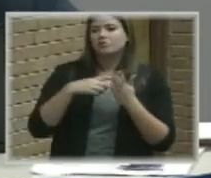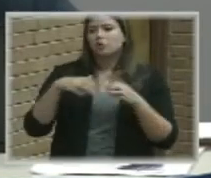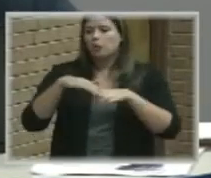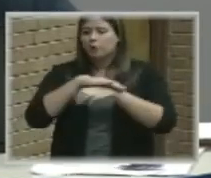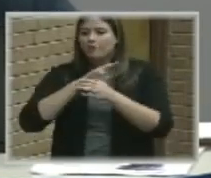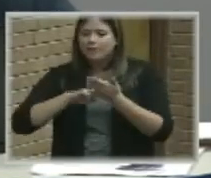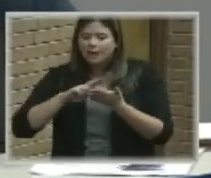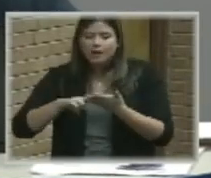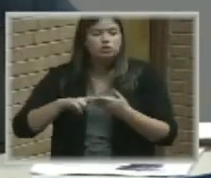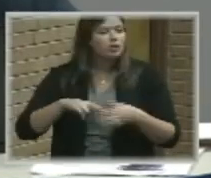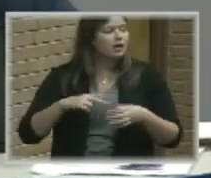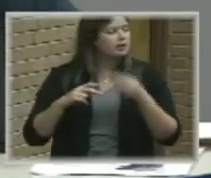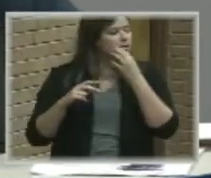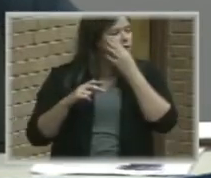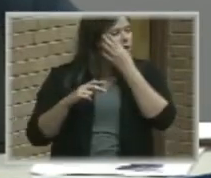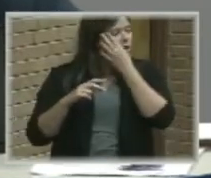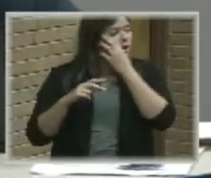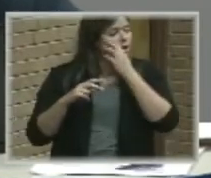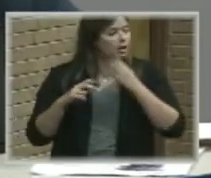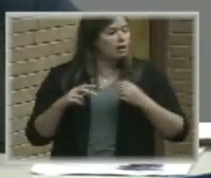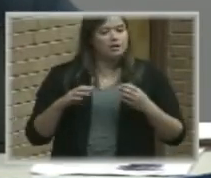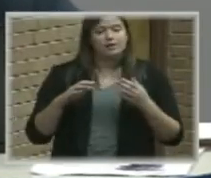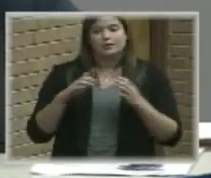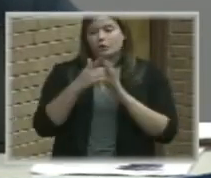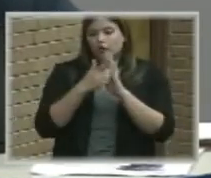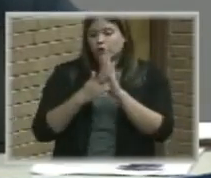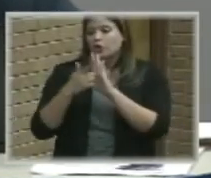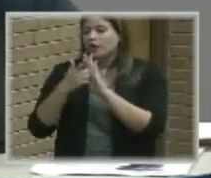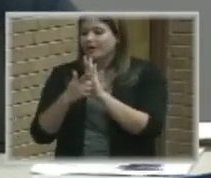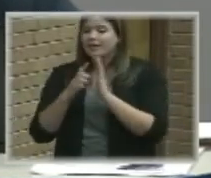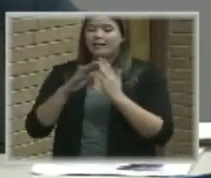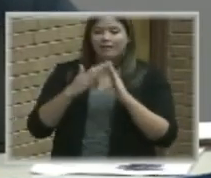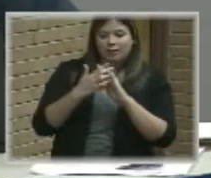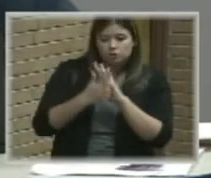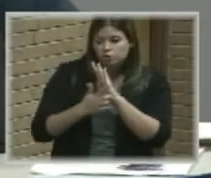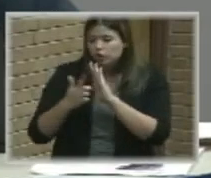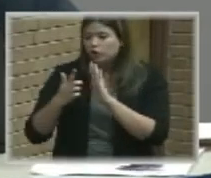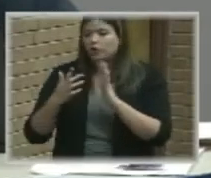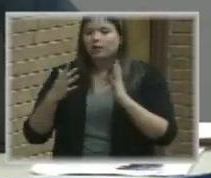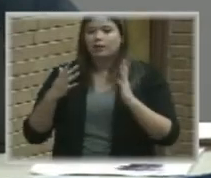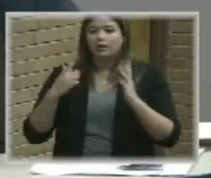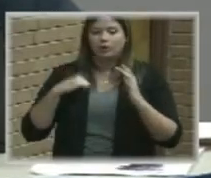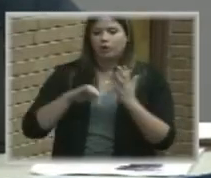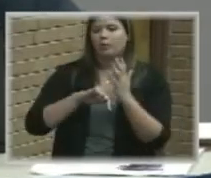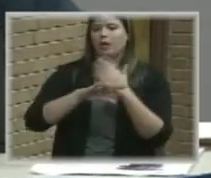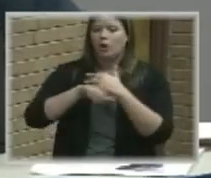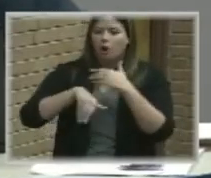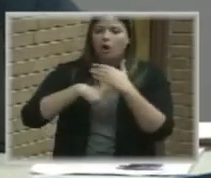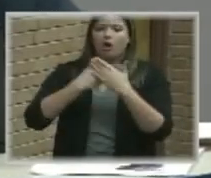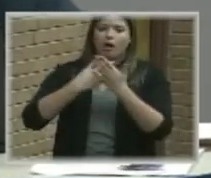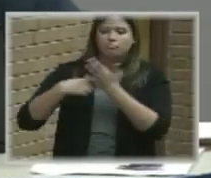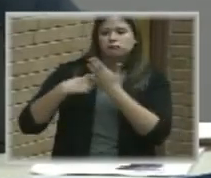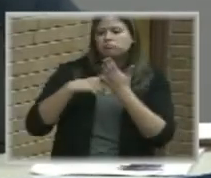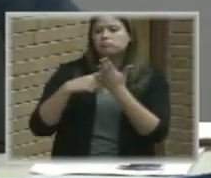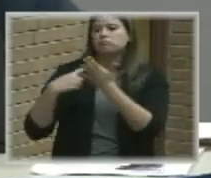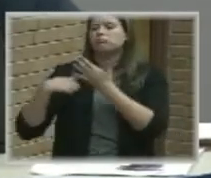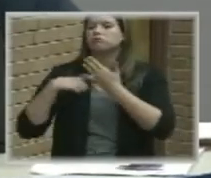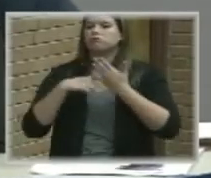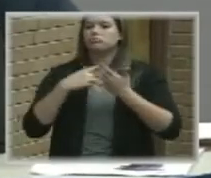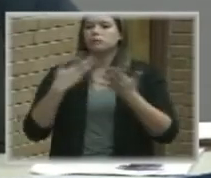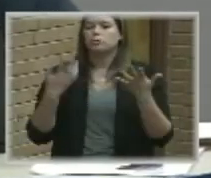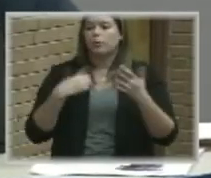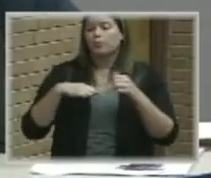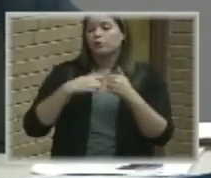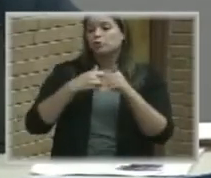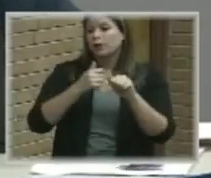Arundecoit attorney, the town of Pittsford attorney, the village of Pittsford attorney, and I were all on that call. What we're trying to make sure